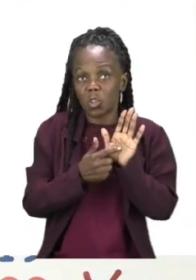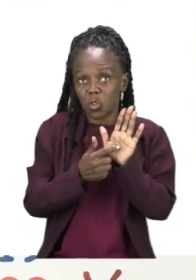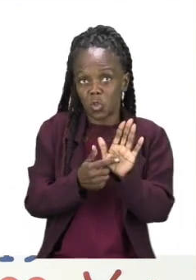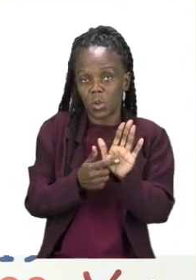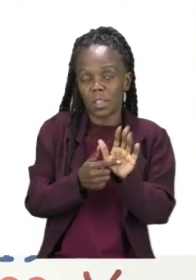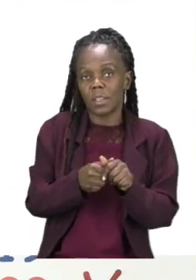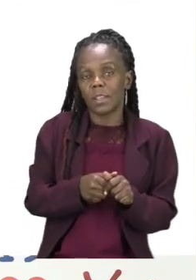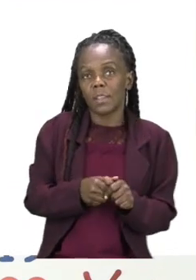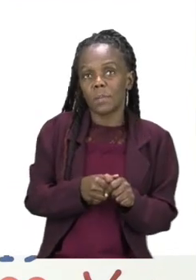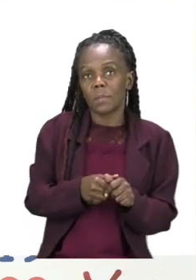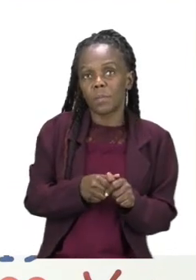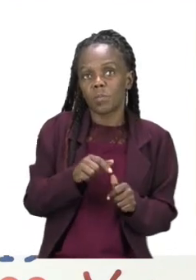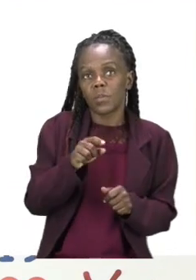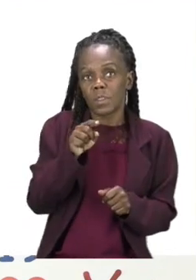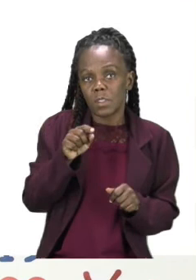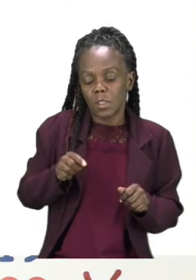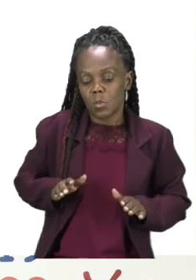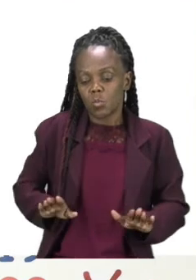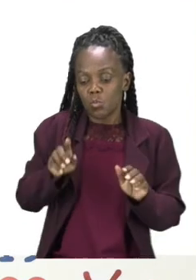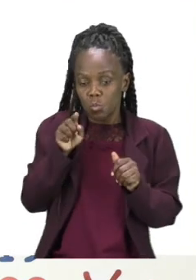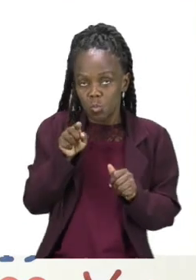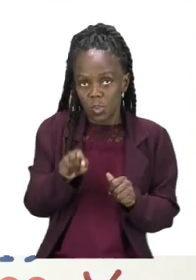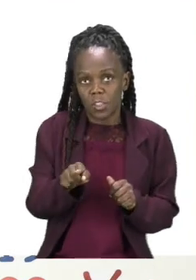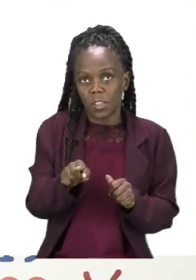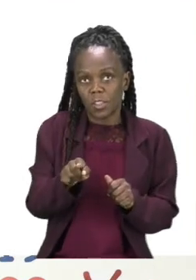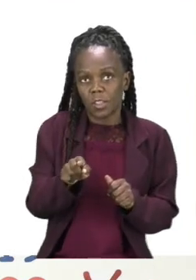and we say she.